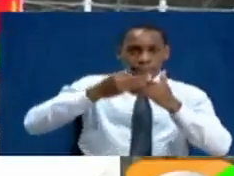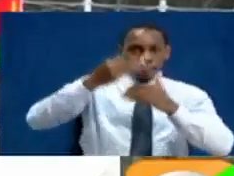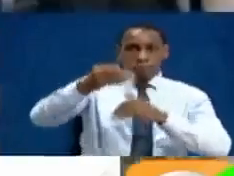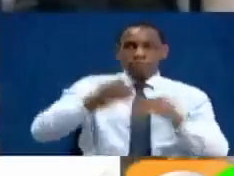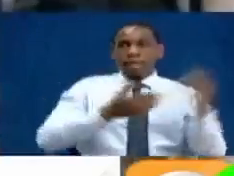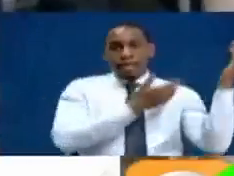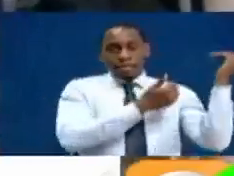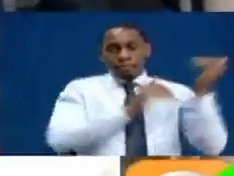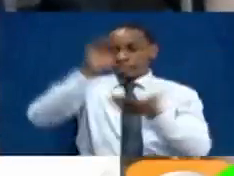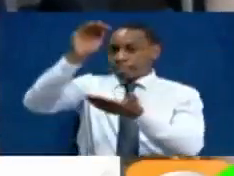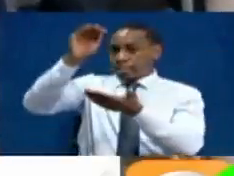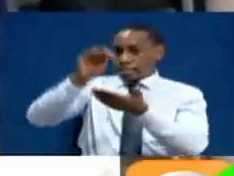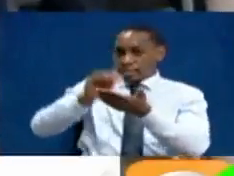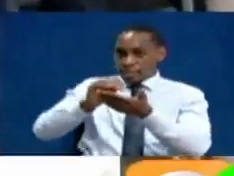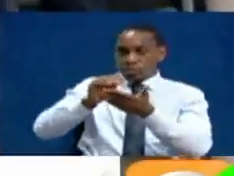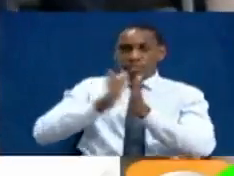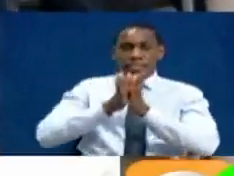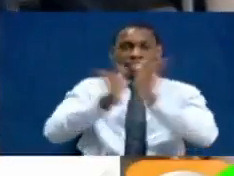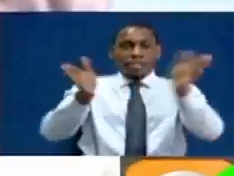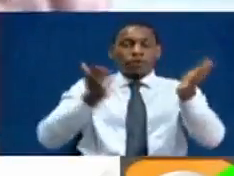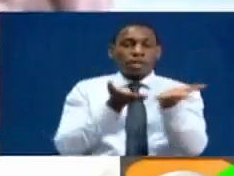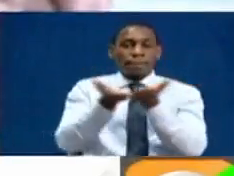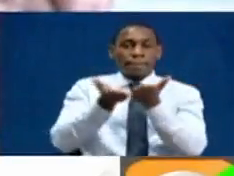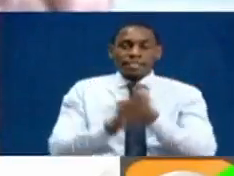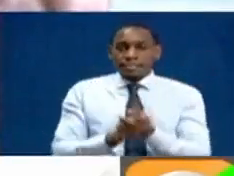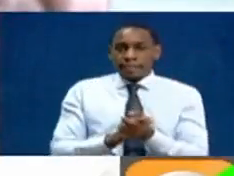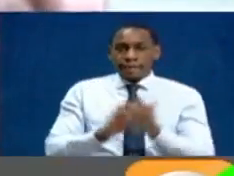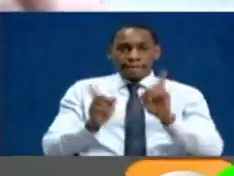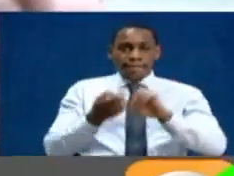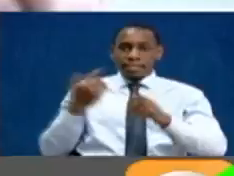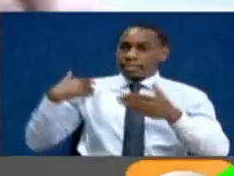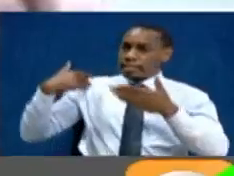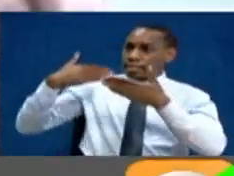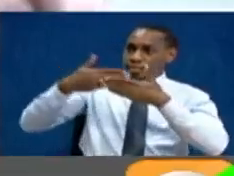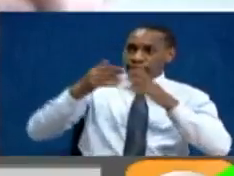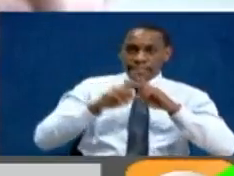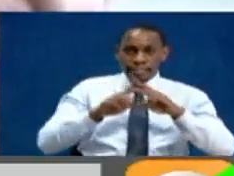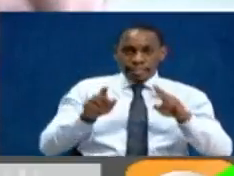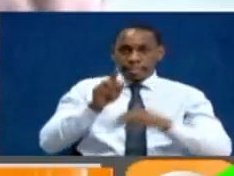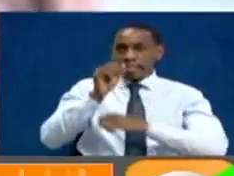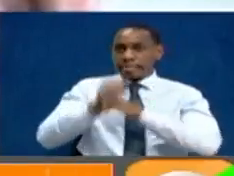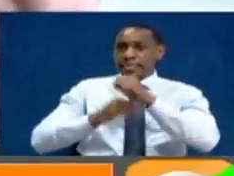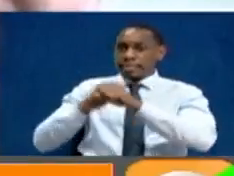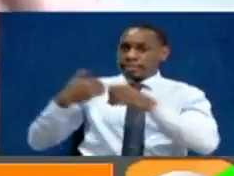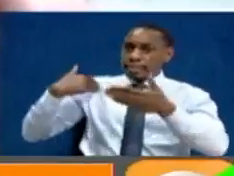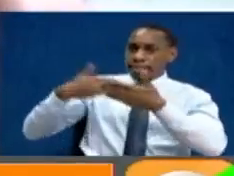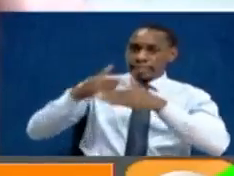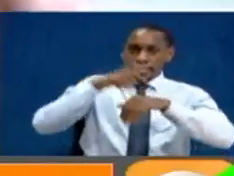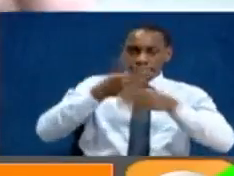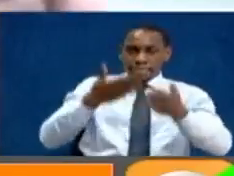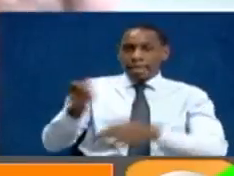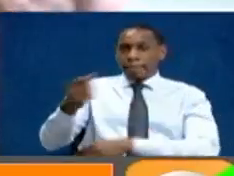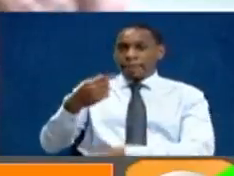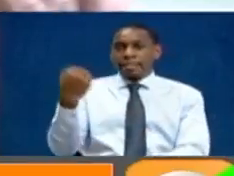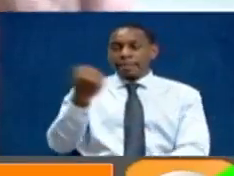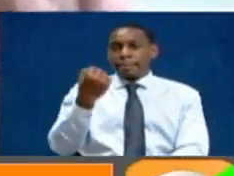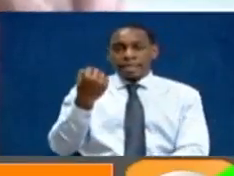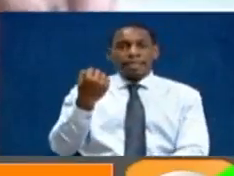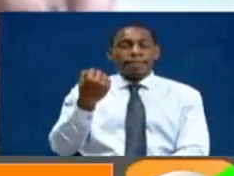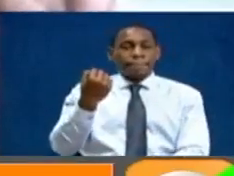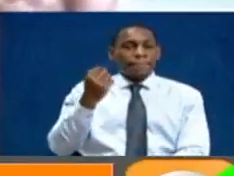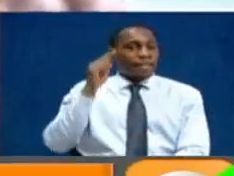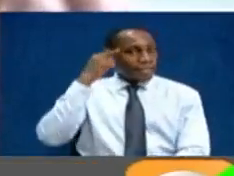as he projects reduction in overall business. First, since we started this year up to now, up to May, we think